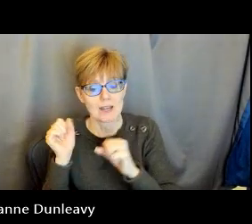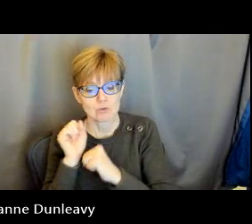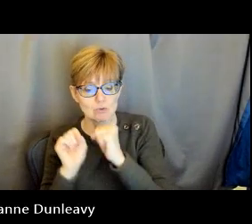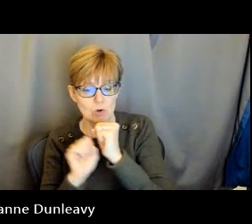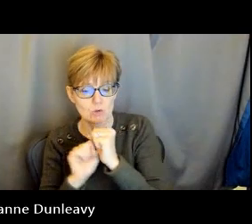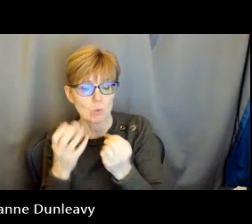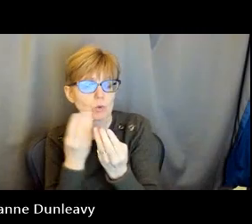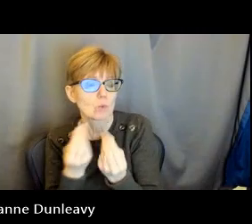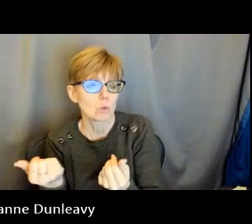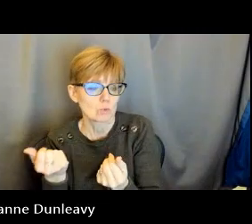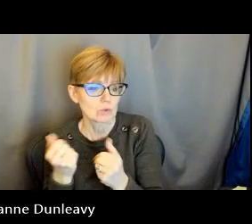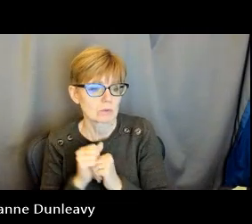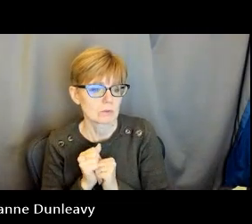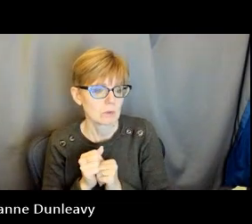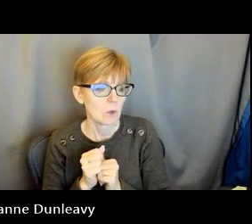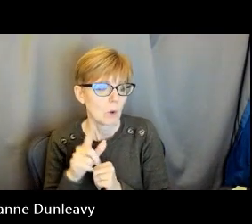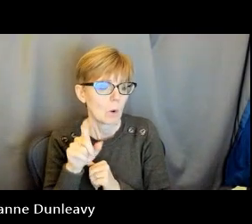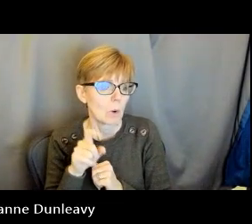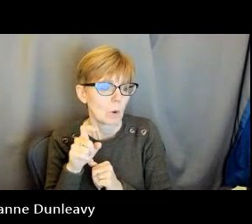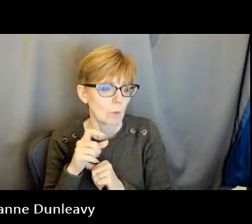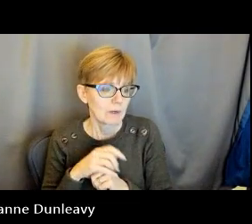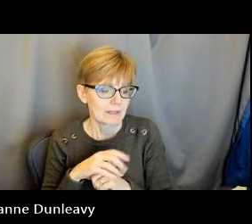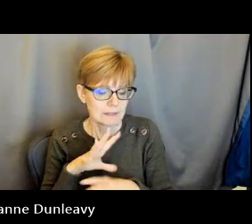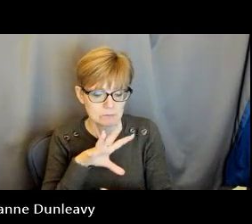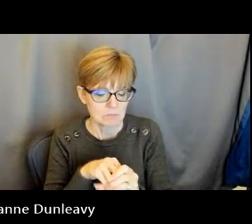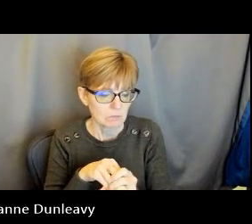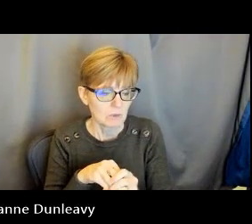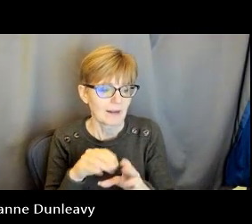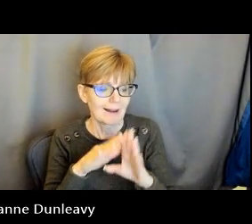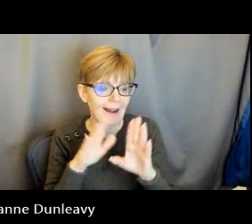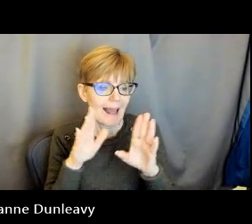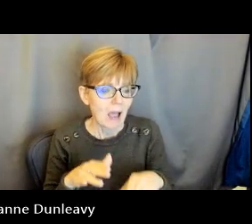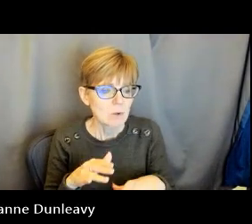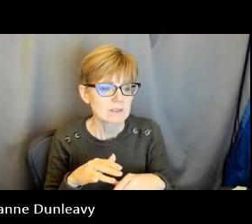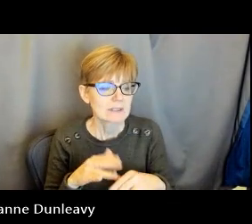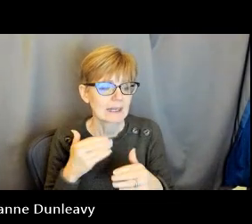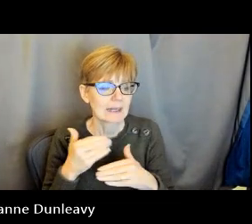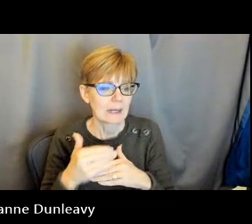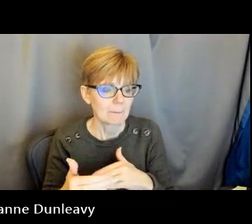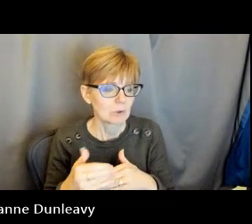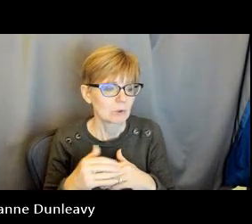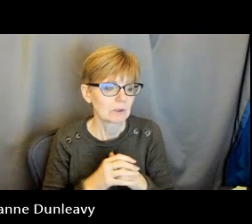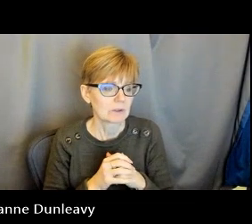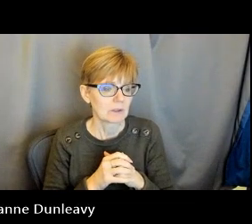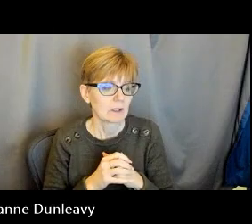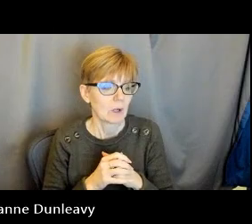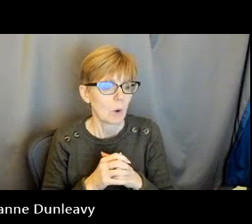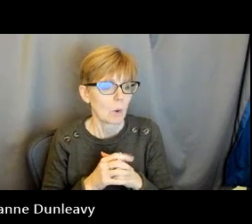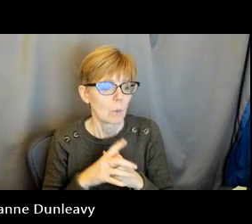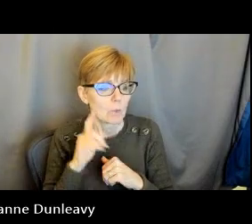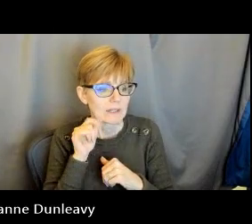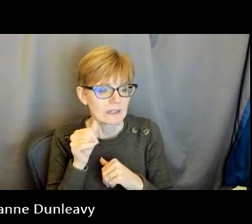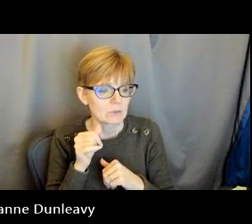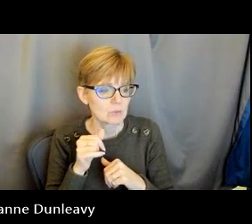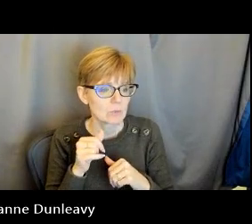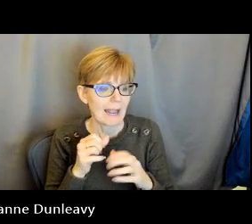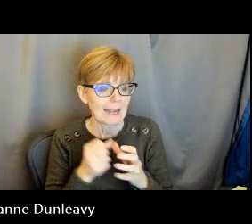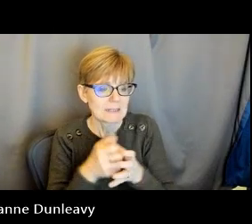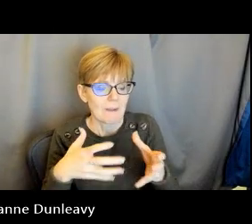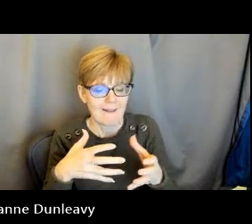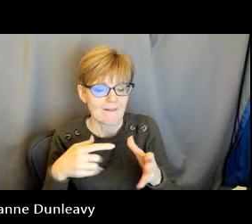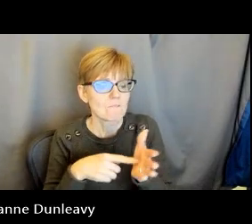affordable housing and opportunity-rich neighborhoods, reversing disinvestment in historically redlined communities, strengthen